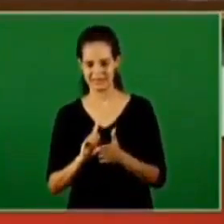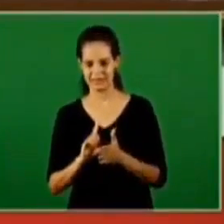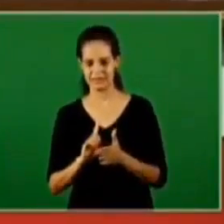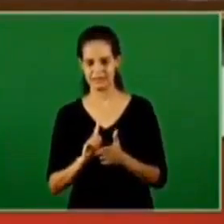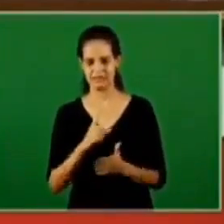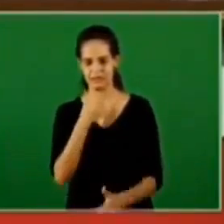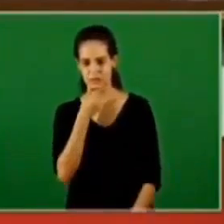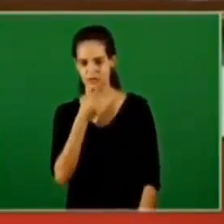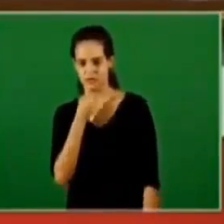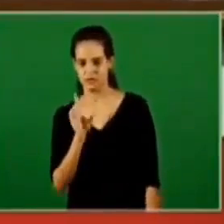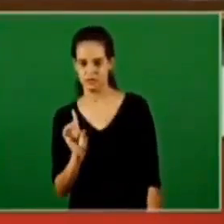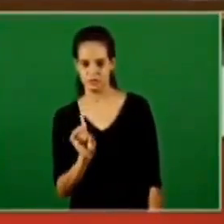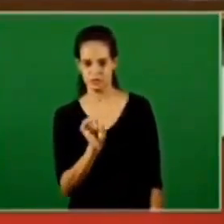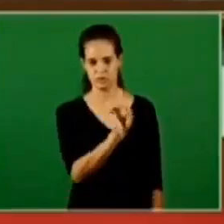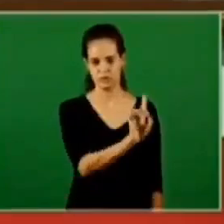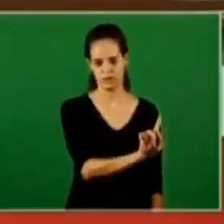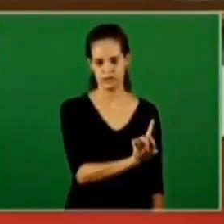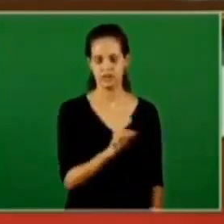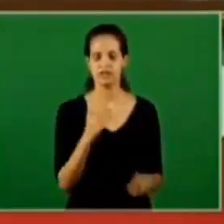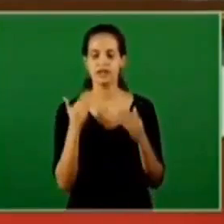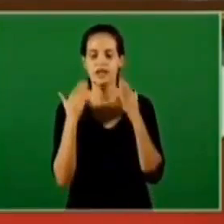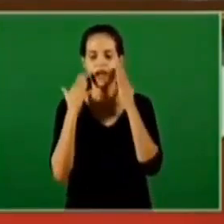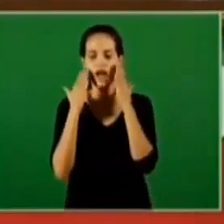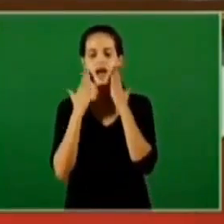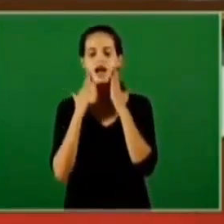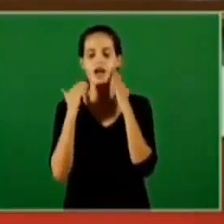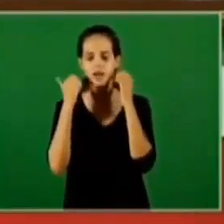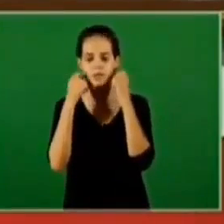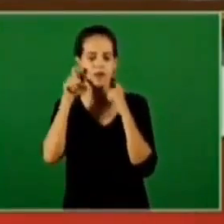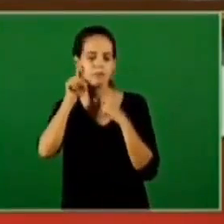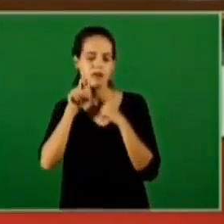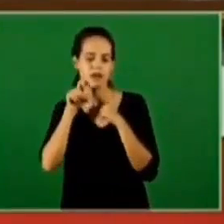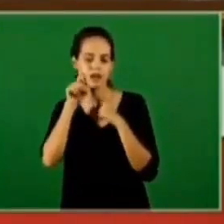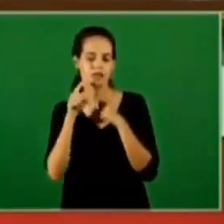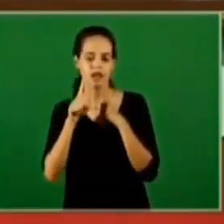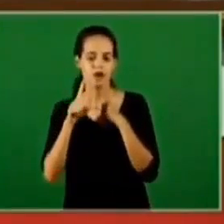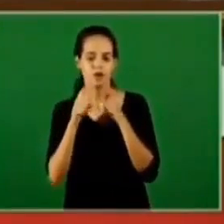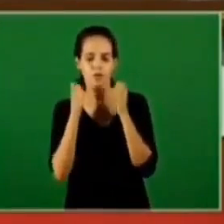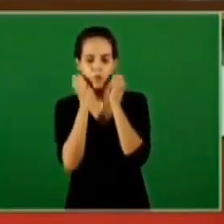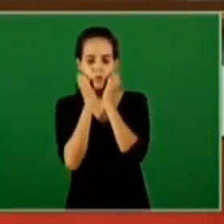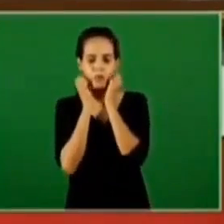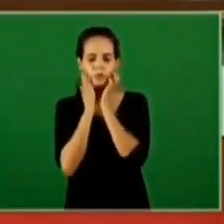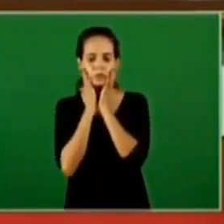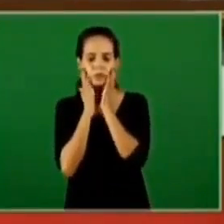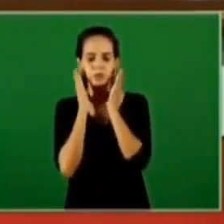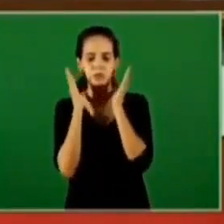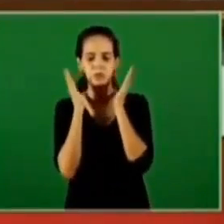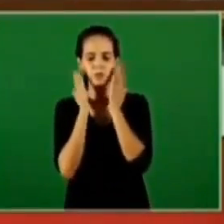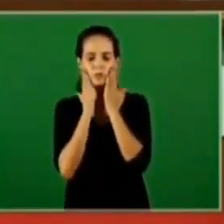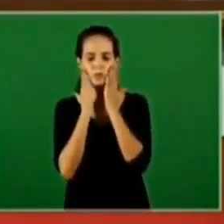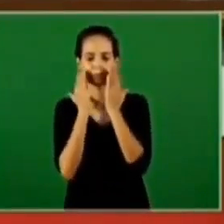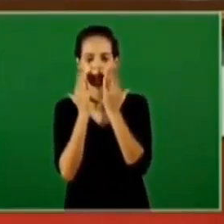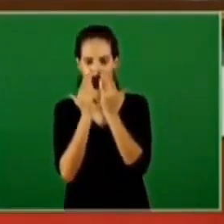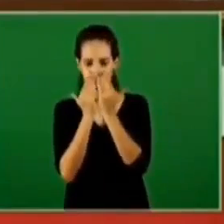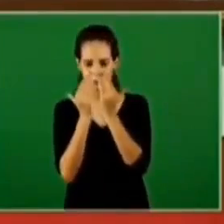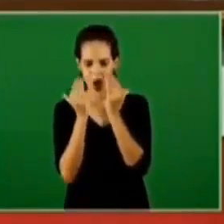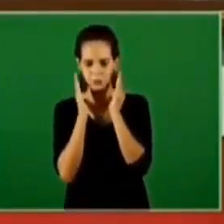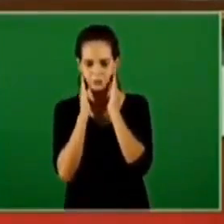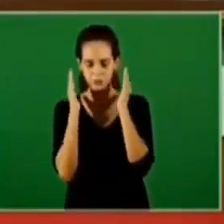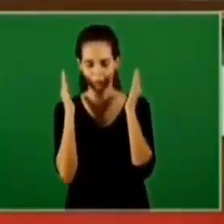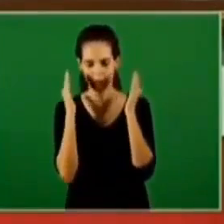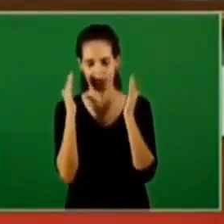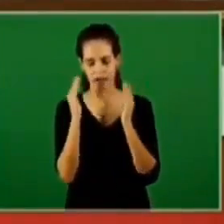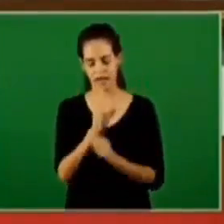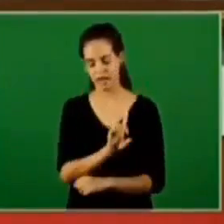went, he allowed his beard and mustache to grow. And one day, he came and said, Pastor, I'm